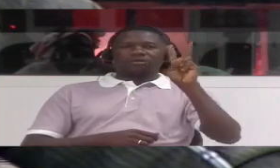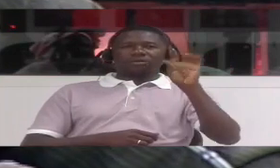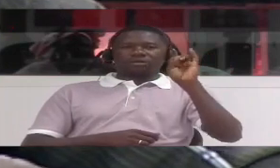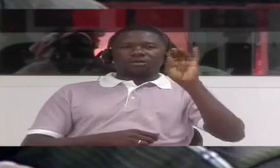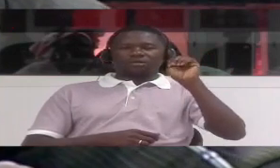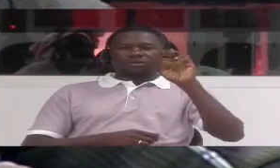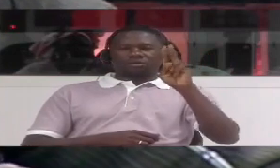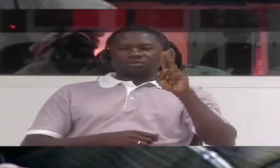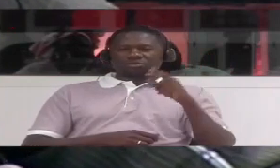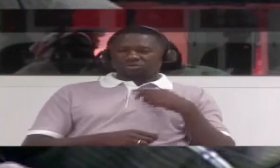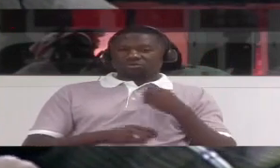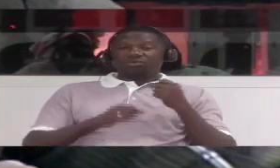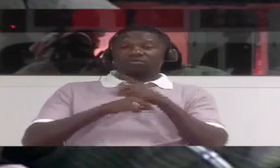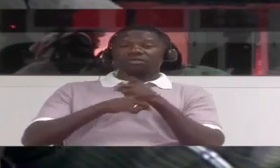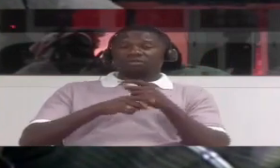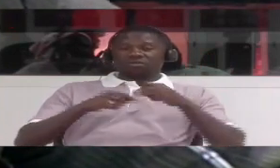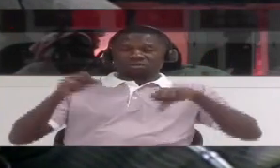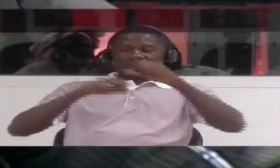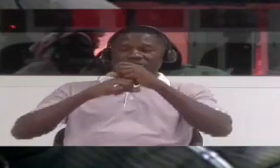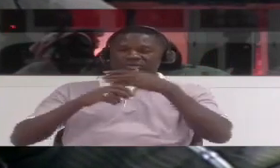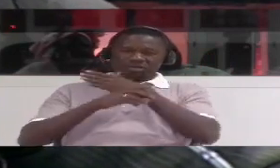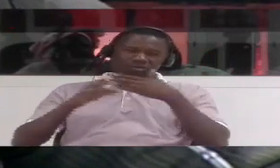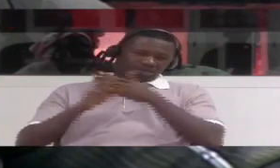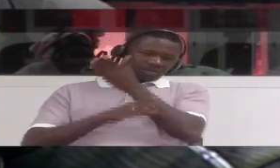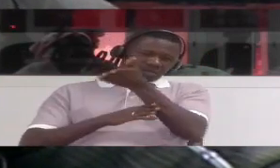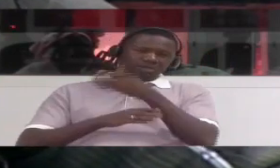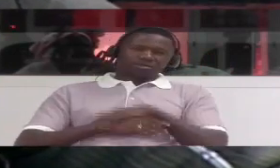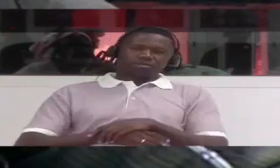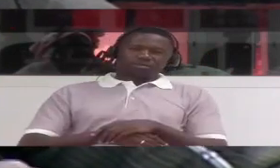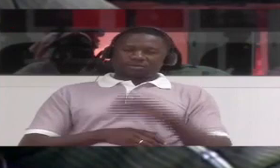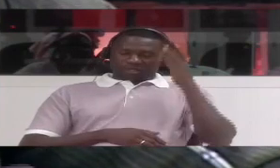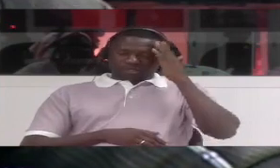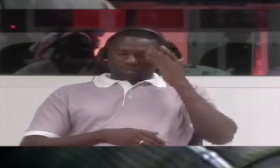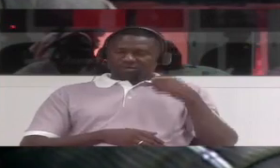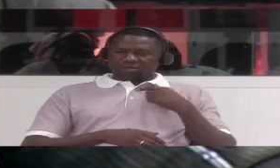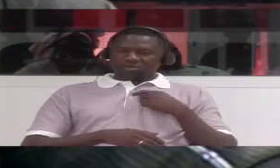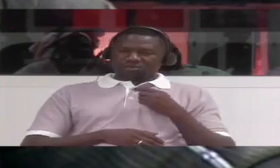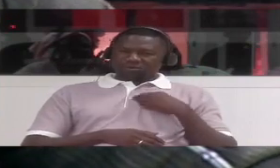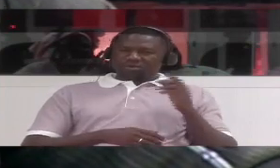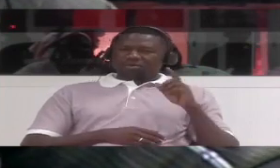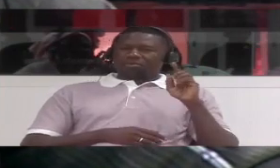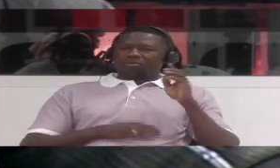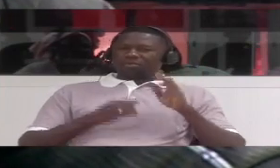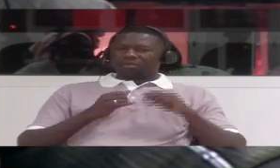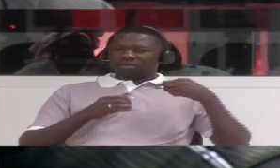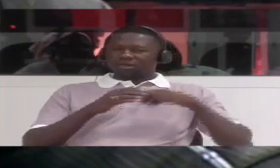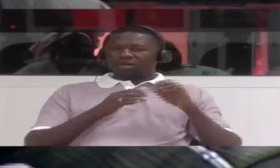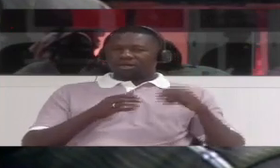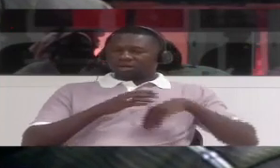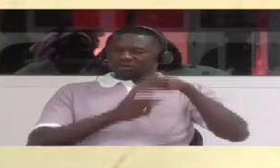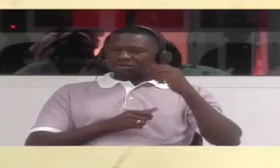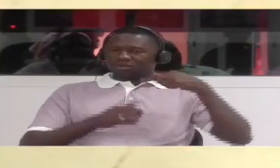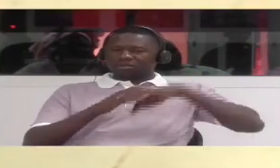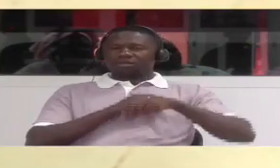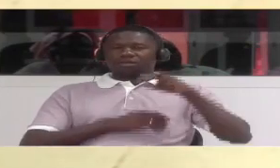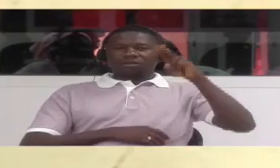along the other coast. So I think Mr. Best first port of call when he was bundled out in November 94 was Liberia,